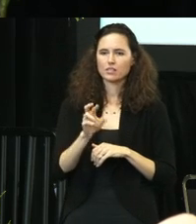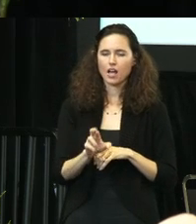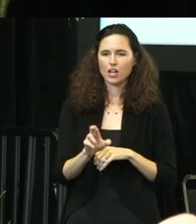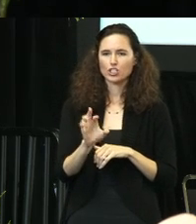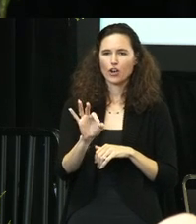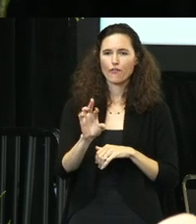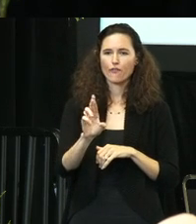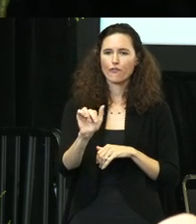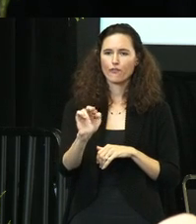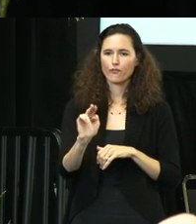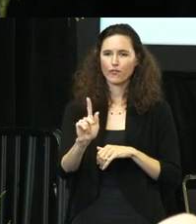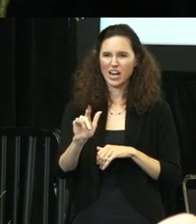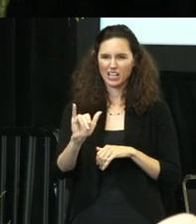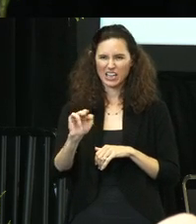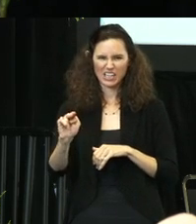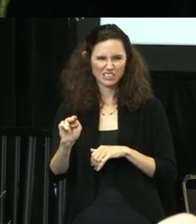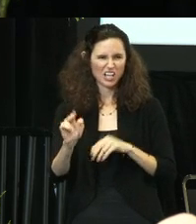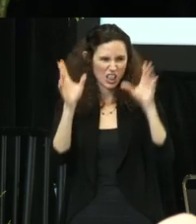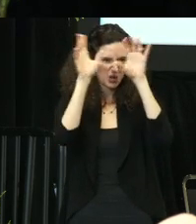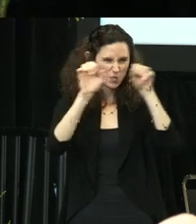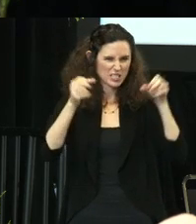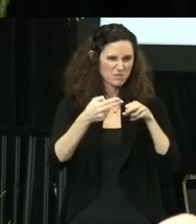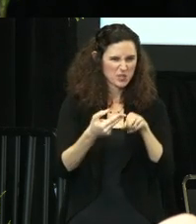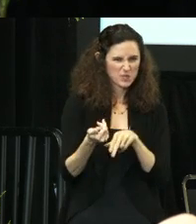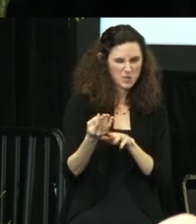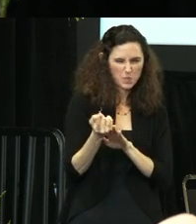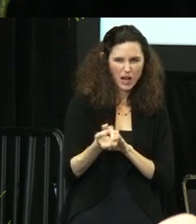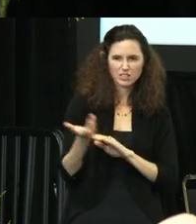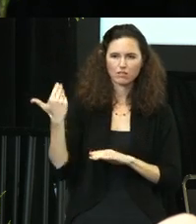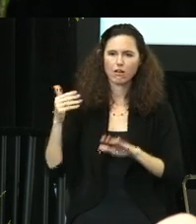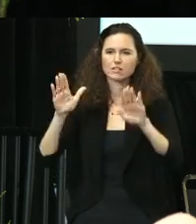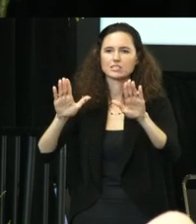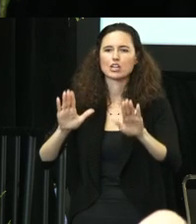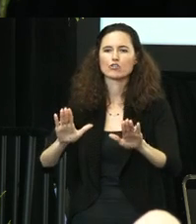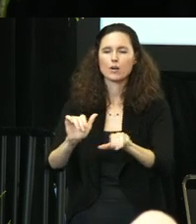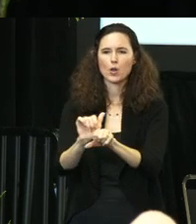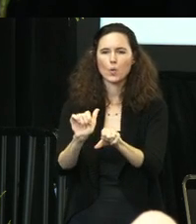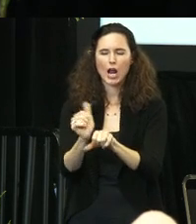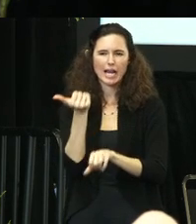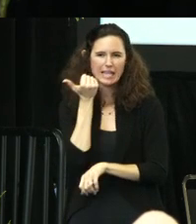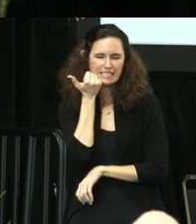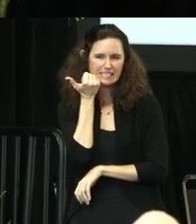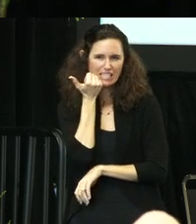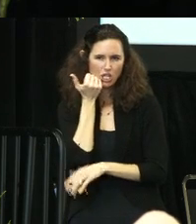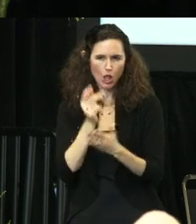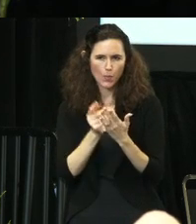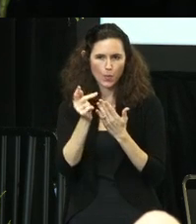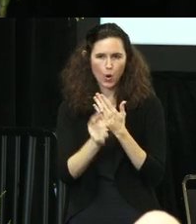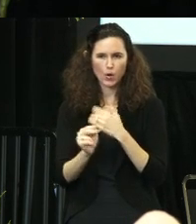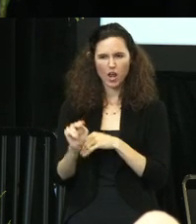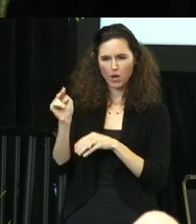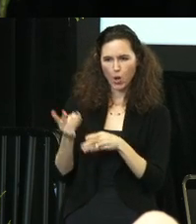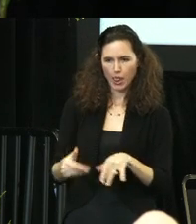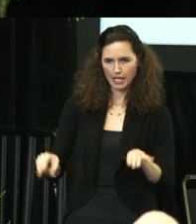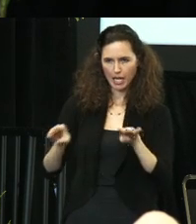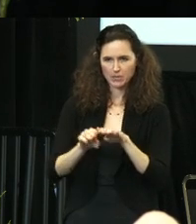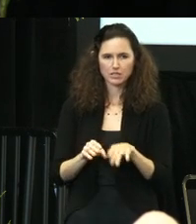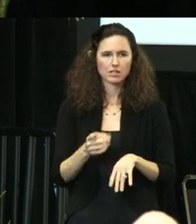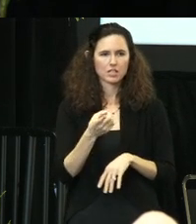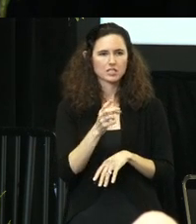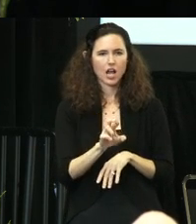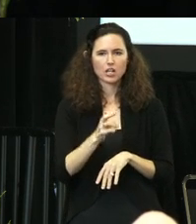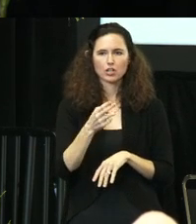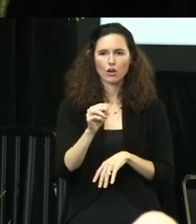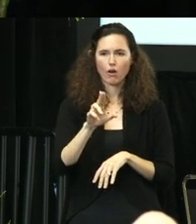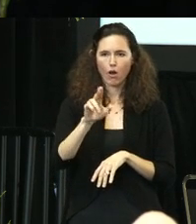Franklin, who Dr. Bioto mentioned a few moments ago, who does incredible work in the dental hygiene program at North Campus. Dr. Andrew